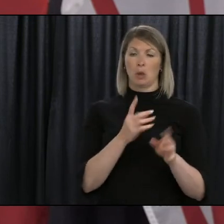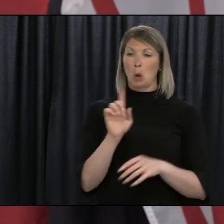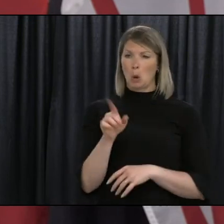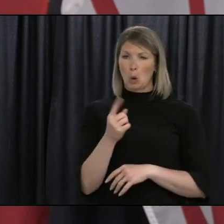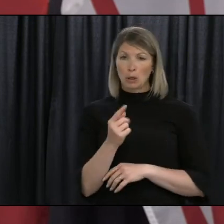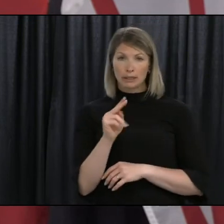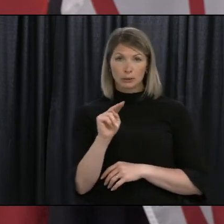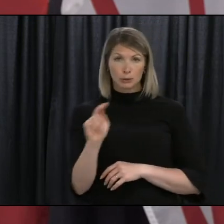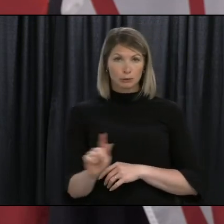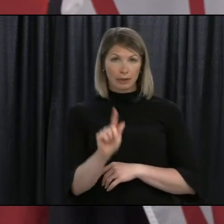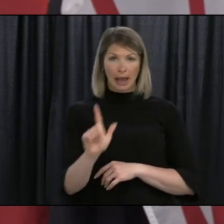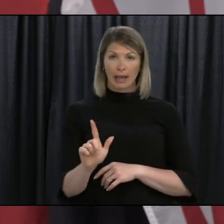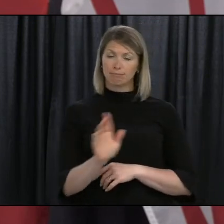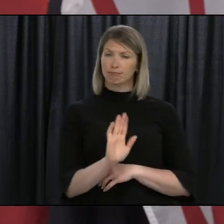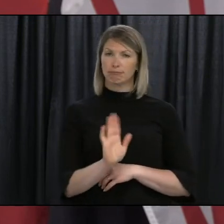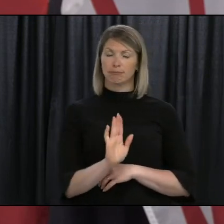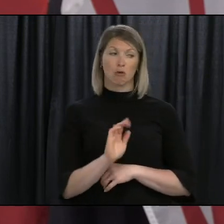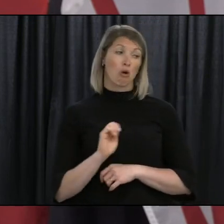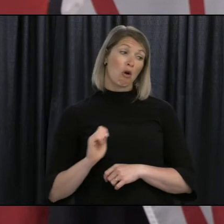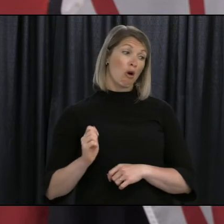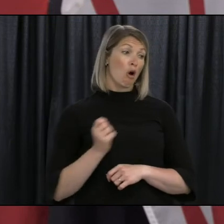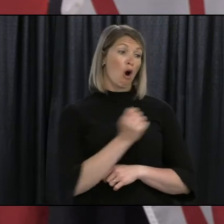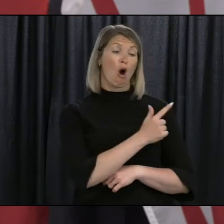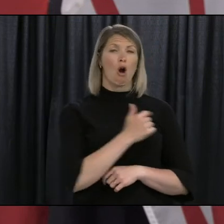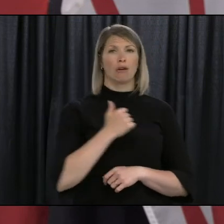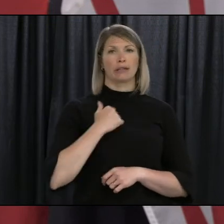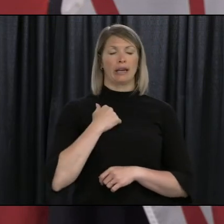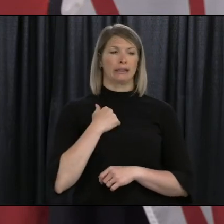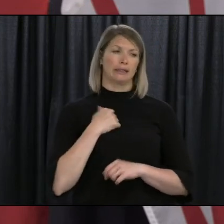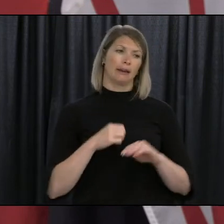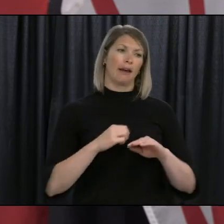affected. Had an effect globally.